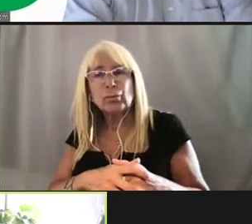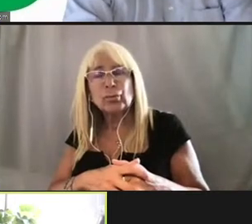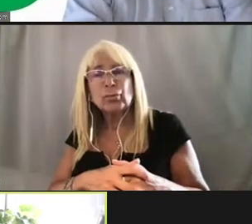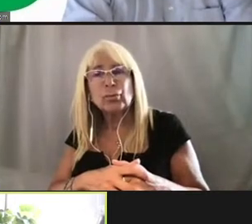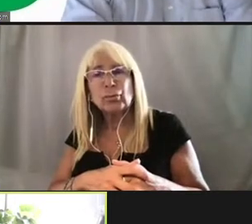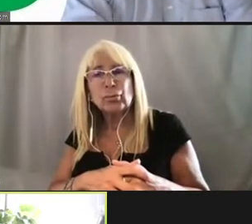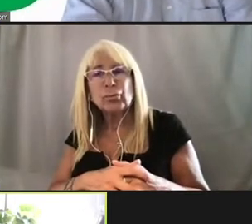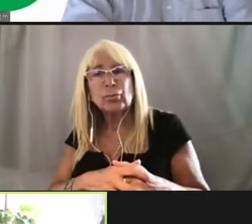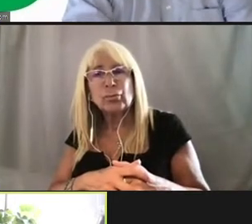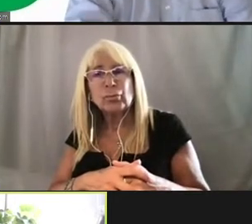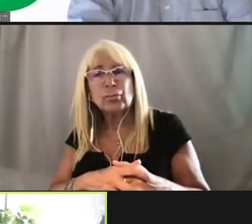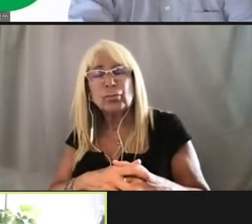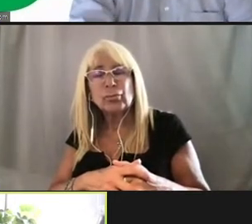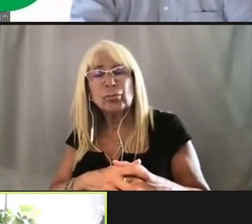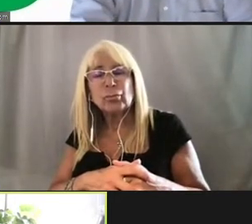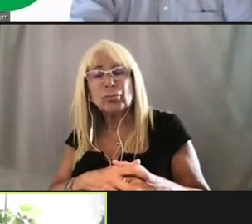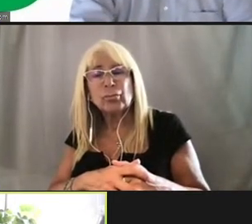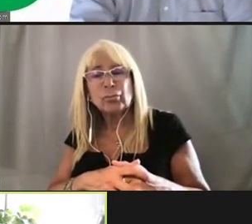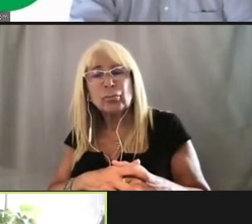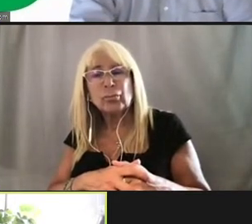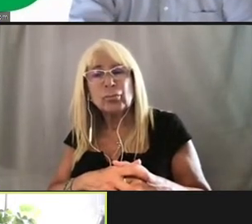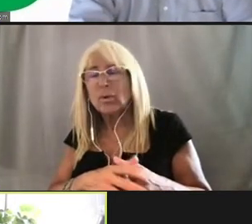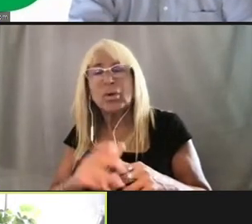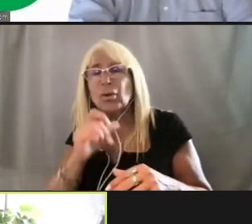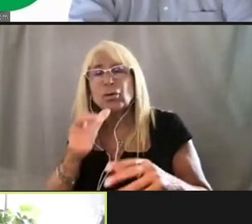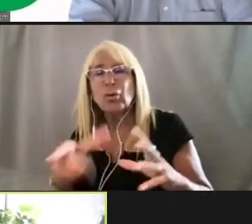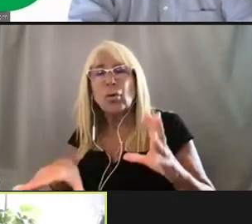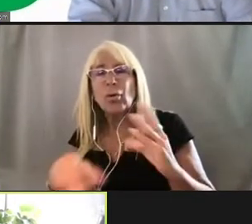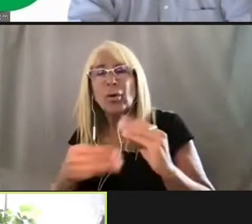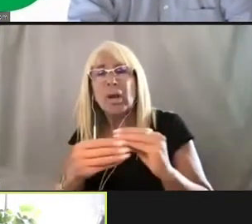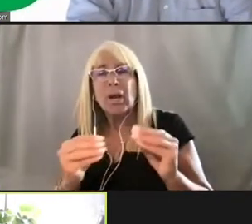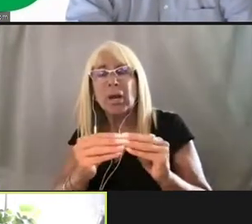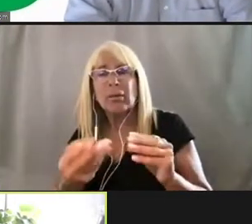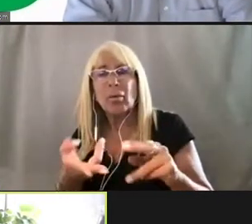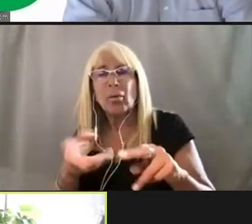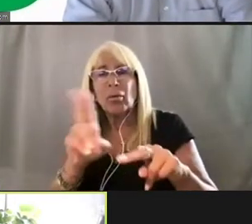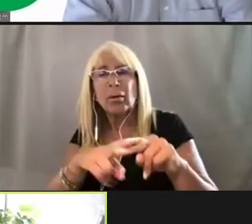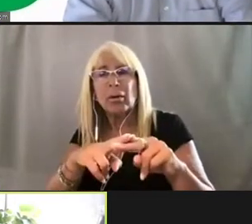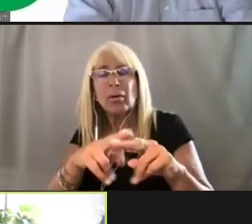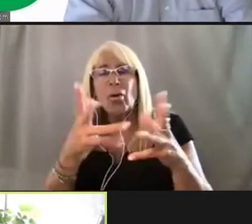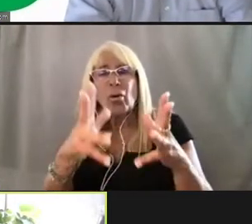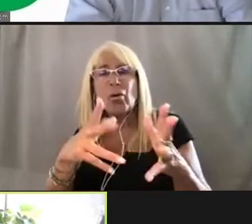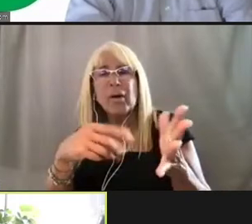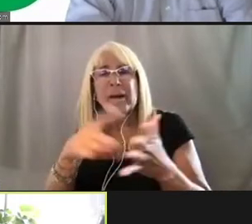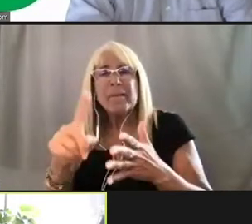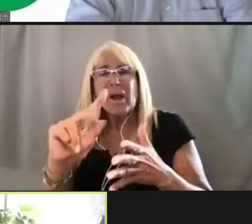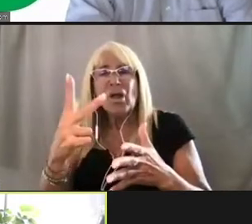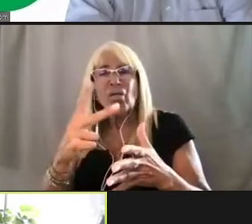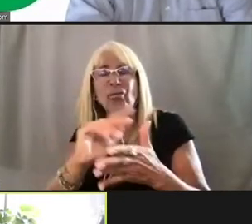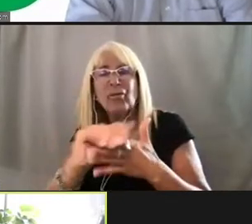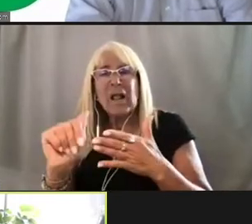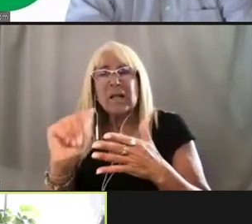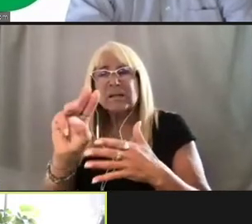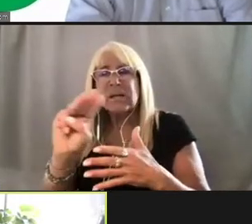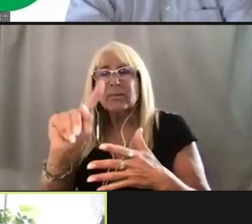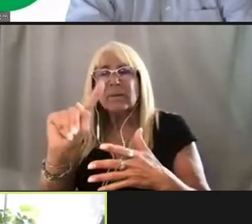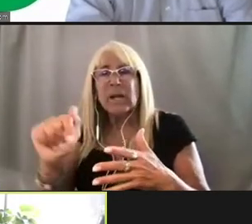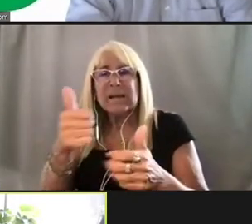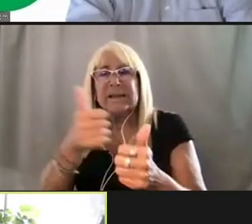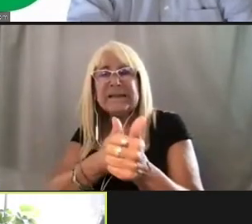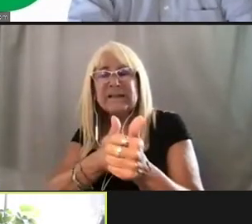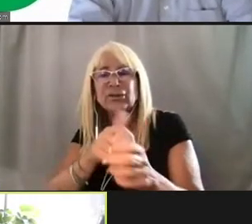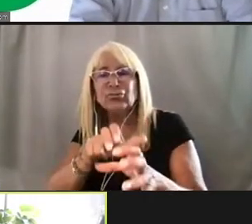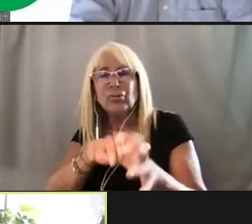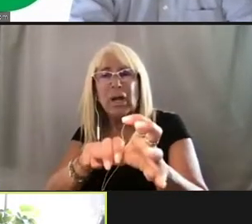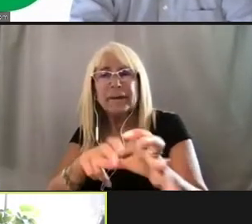from that free we pay good I'm gonna pay if you get official so uh